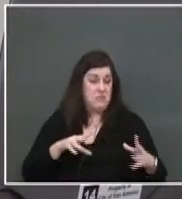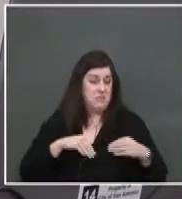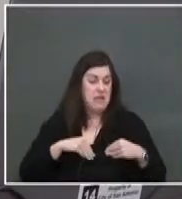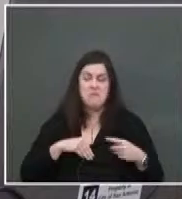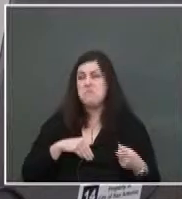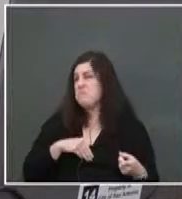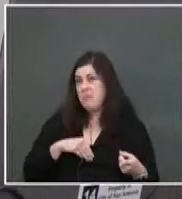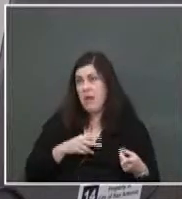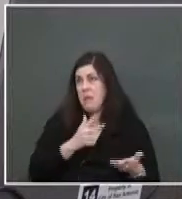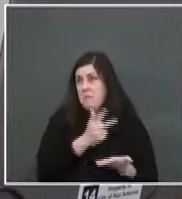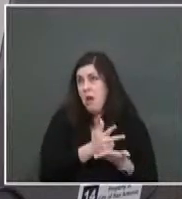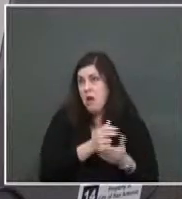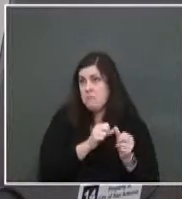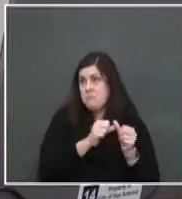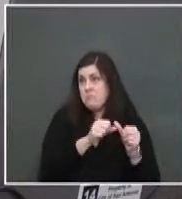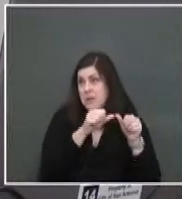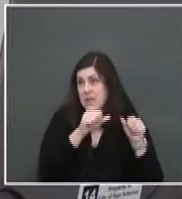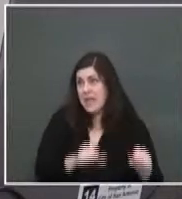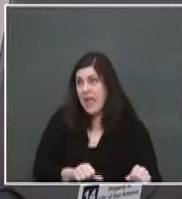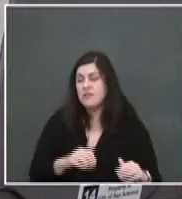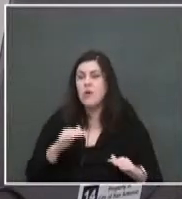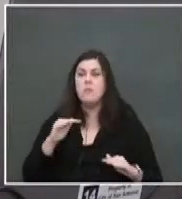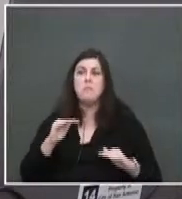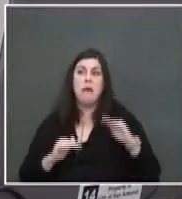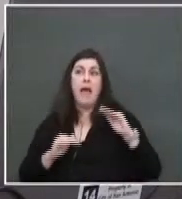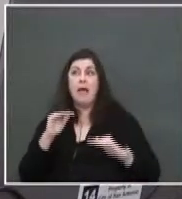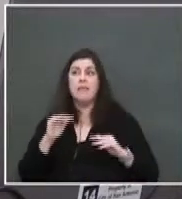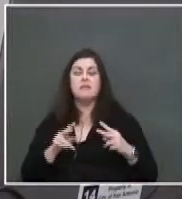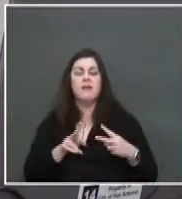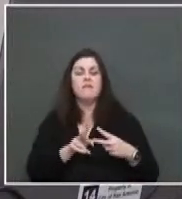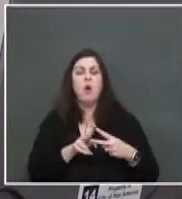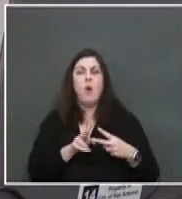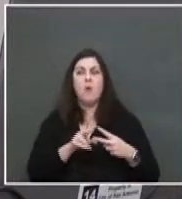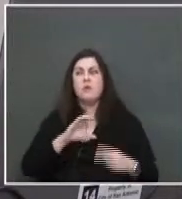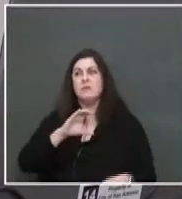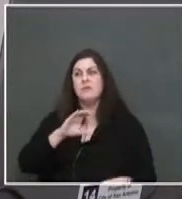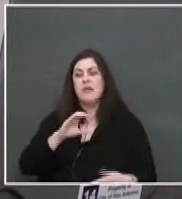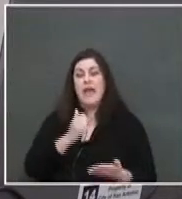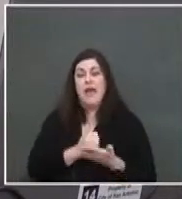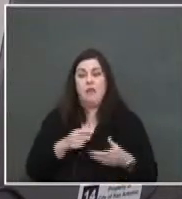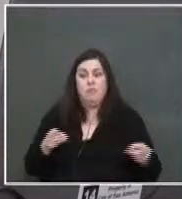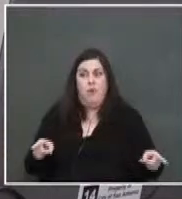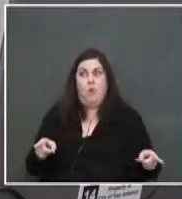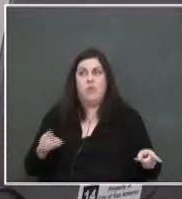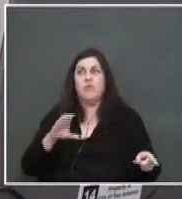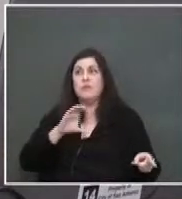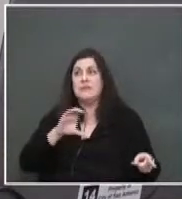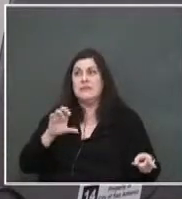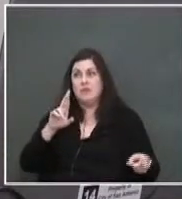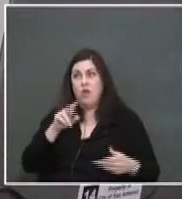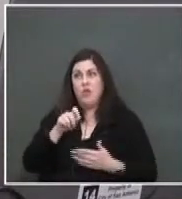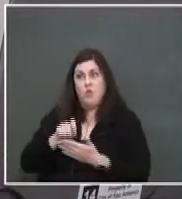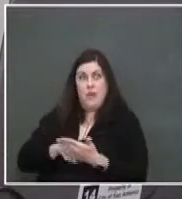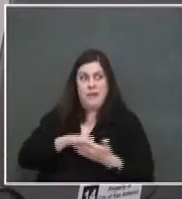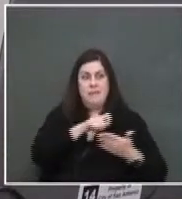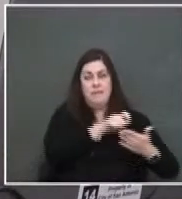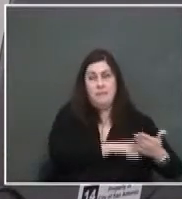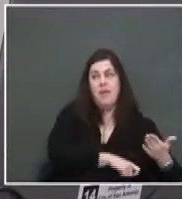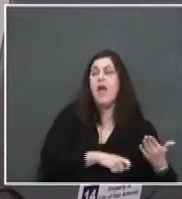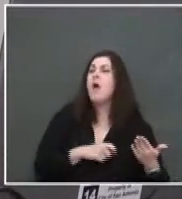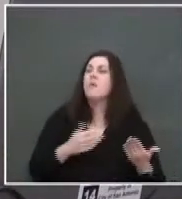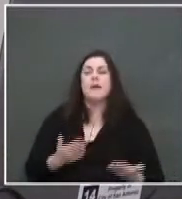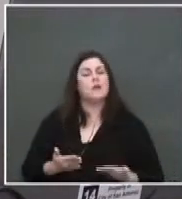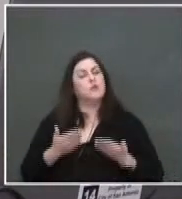good balance to address both CCRs. And then we're not making a recommendation, to answer your